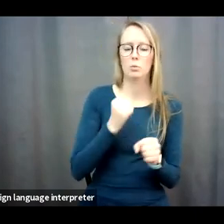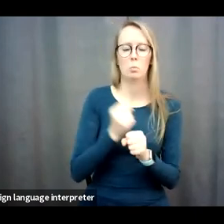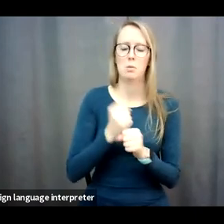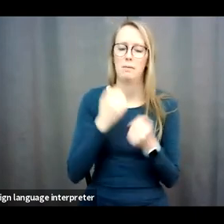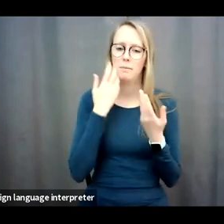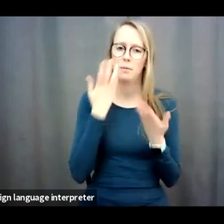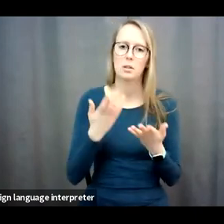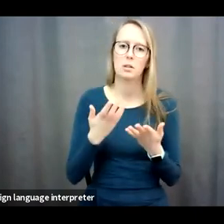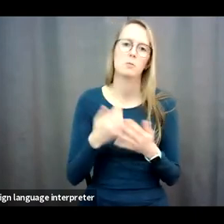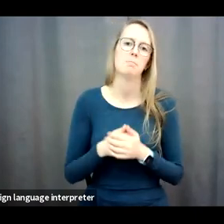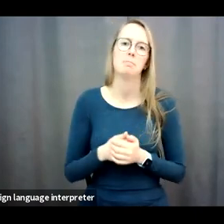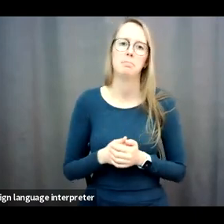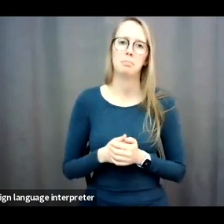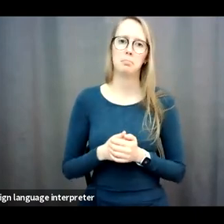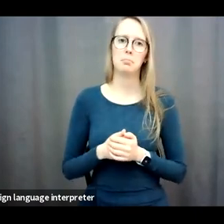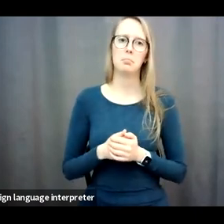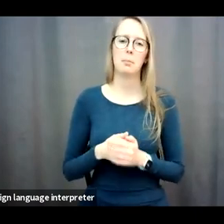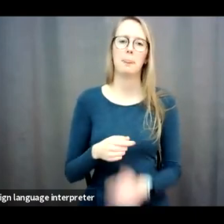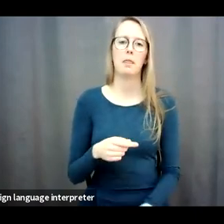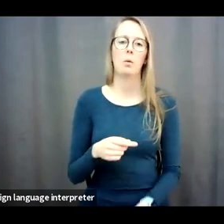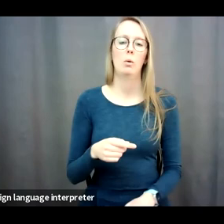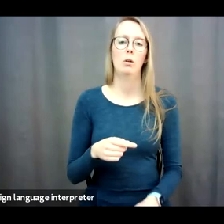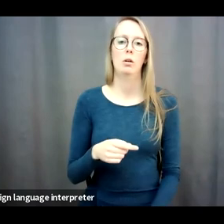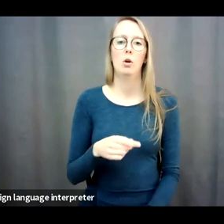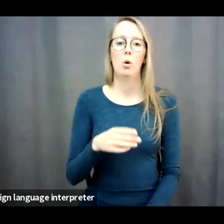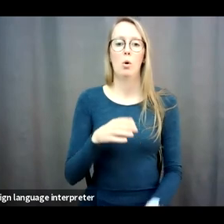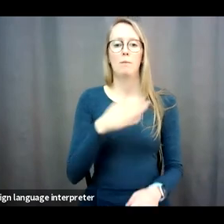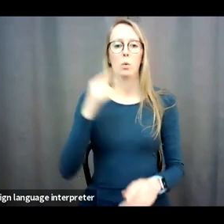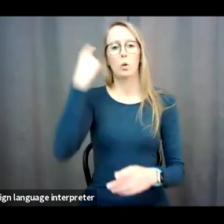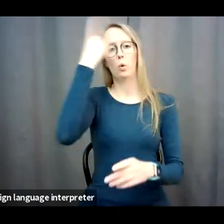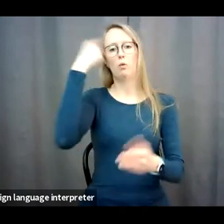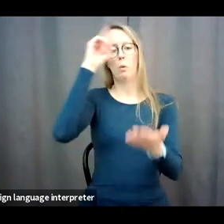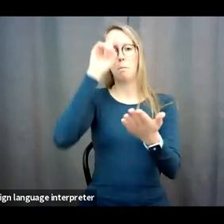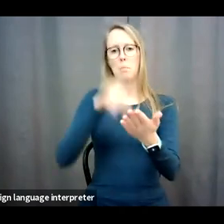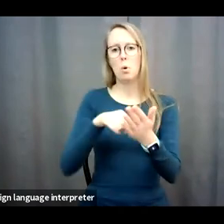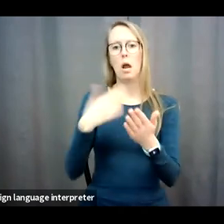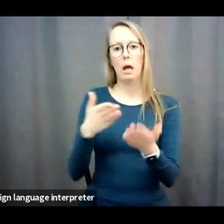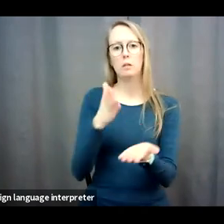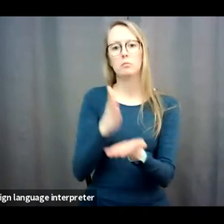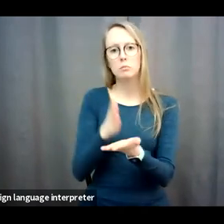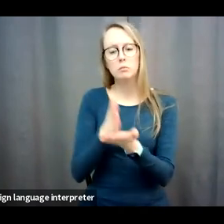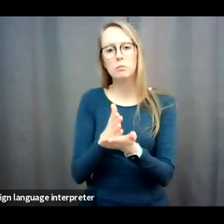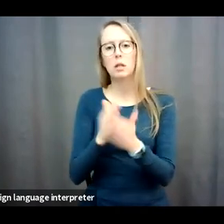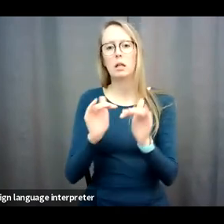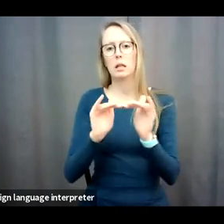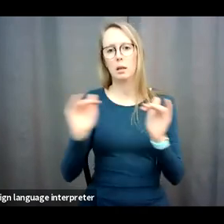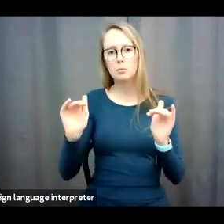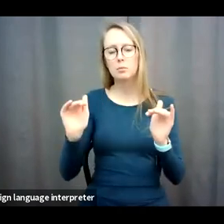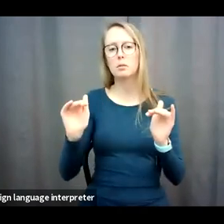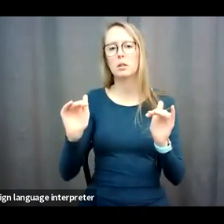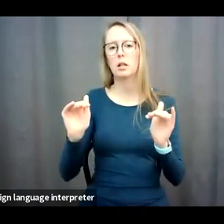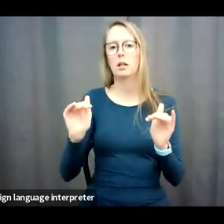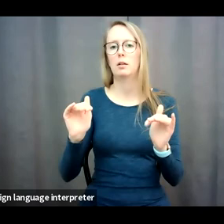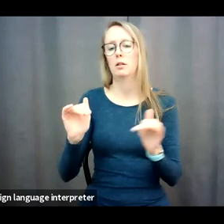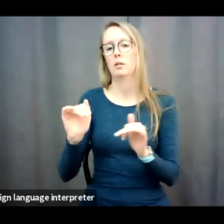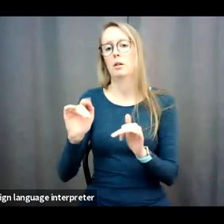basis. And our overall goal is to ensure equality for youth with